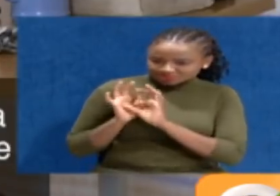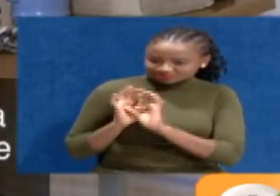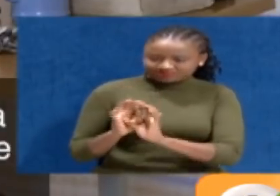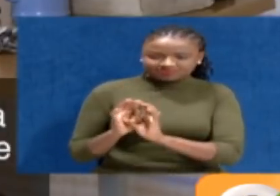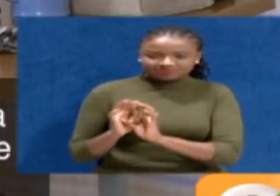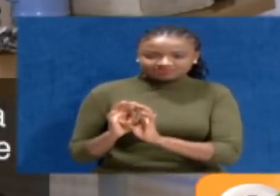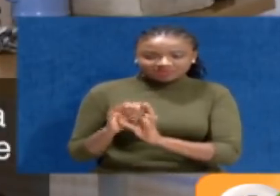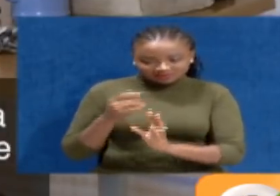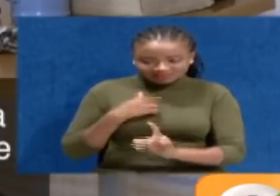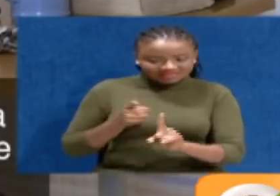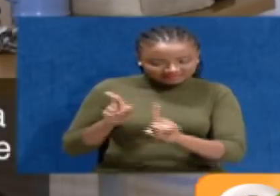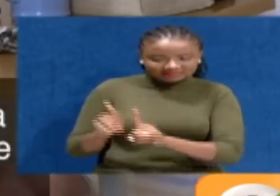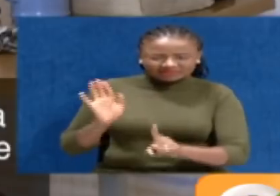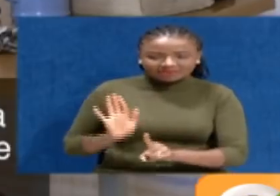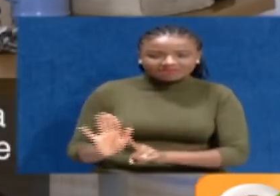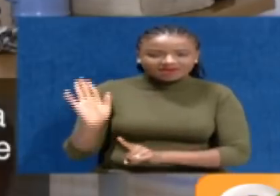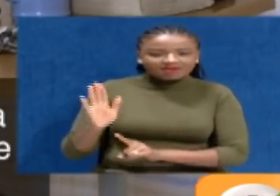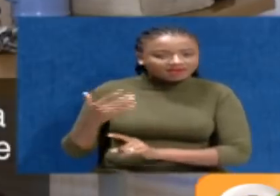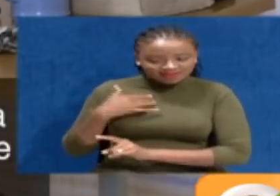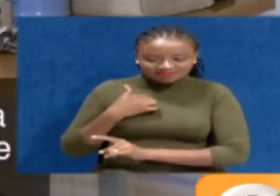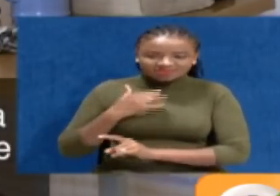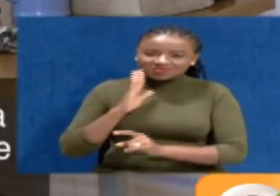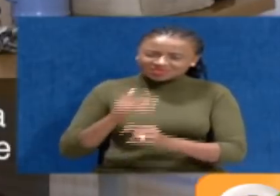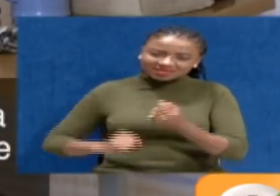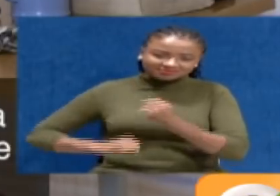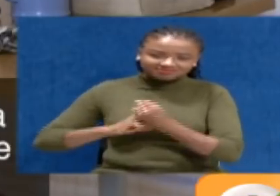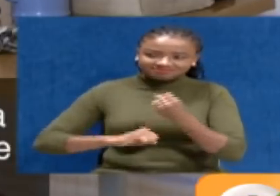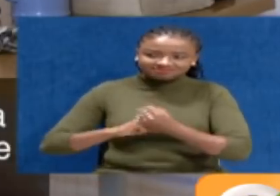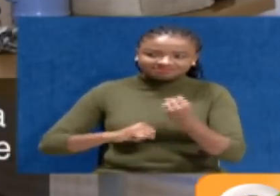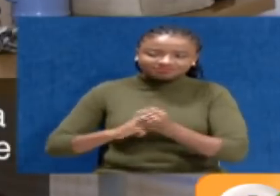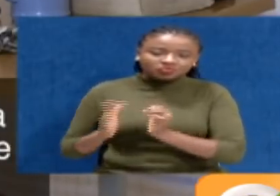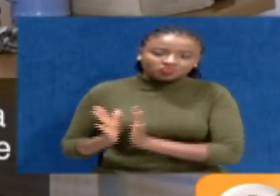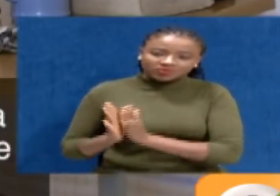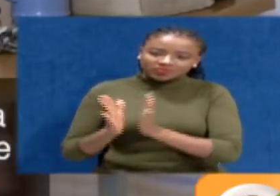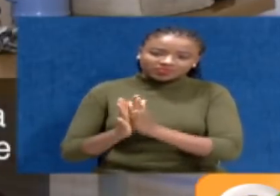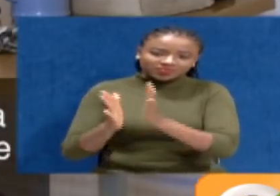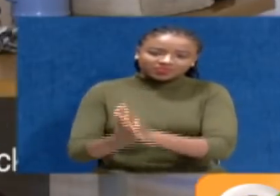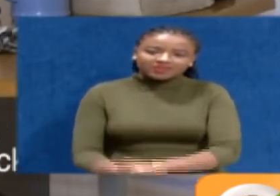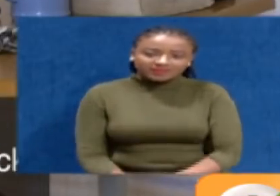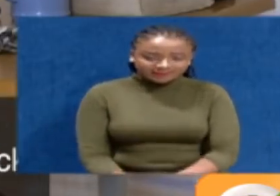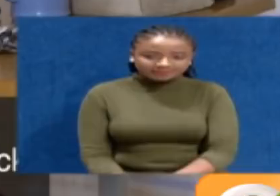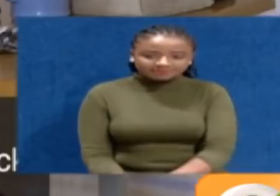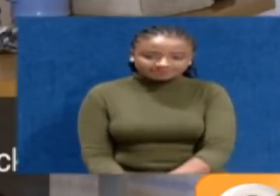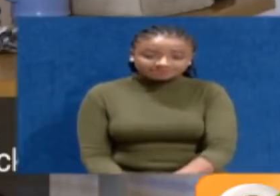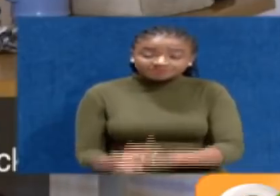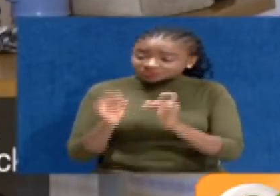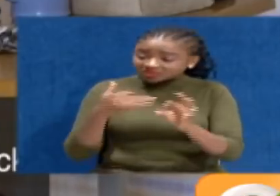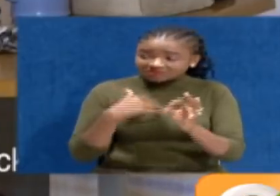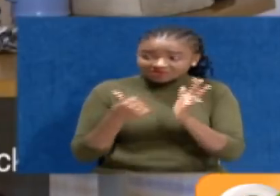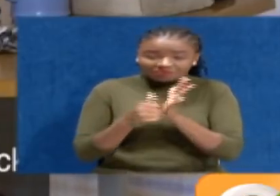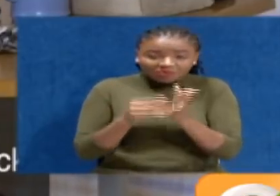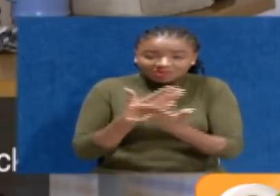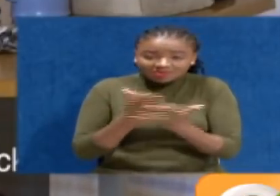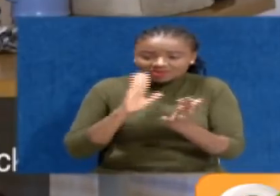day ya kwamba I'll be your sister and I've been where you are. Tutatembea na wewe, tutakusaidia in case uko na shida